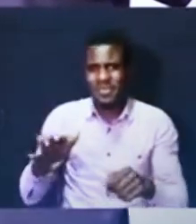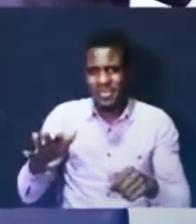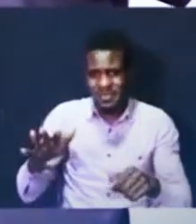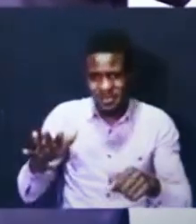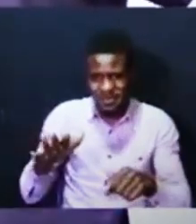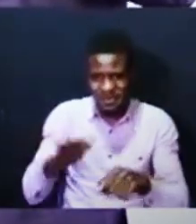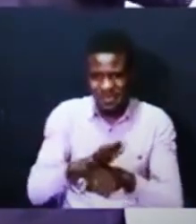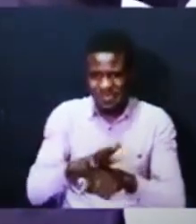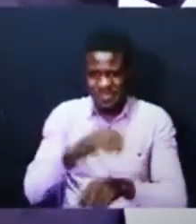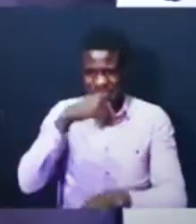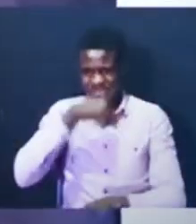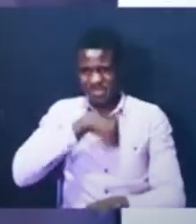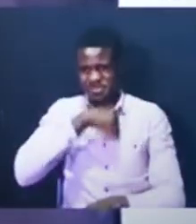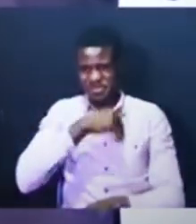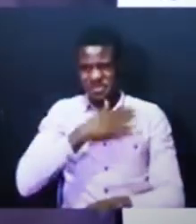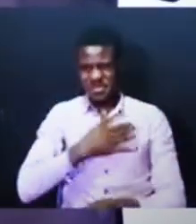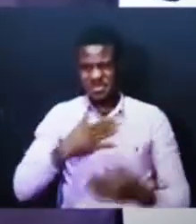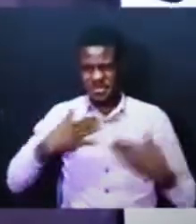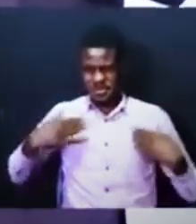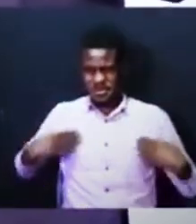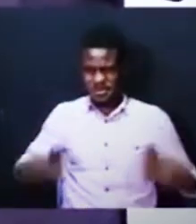of